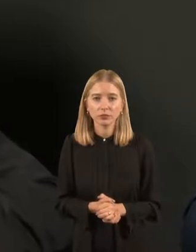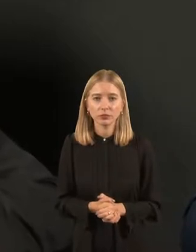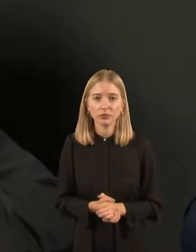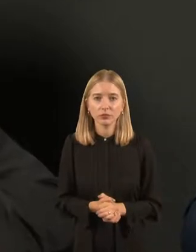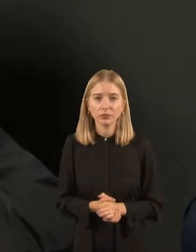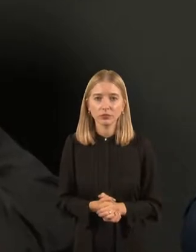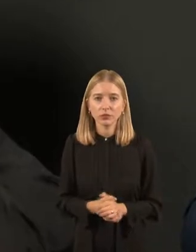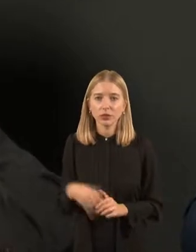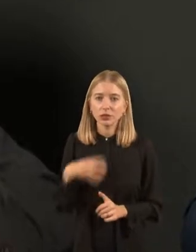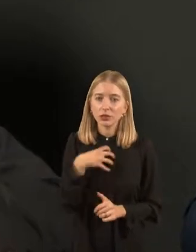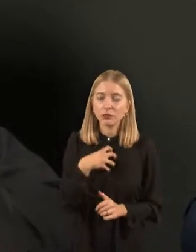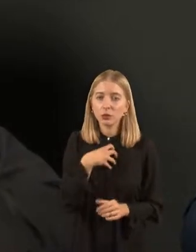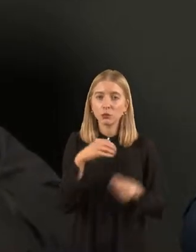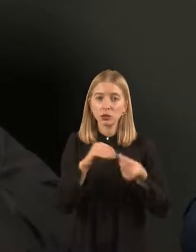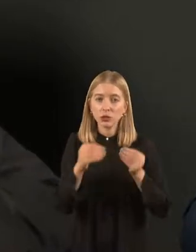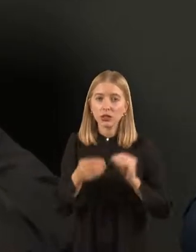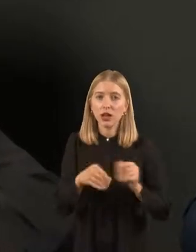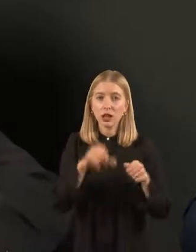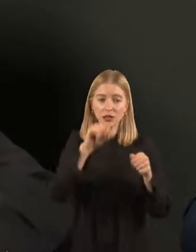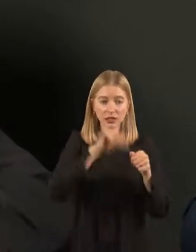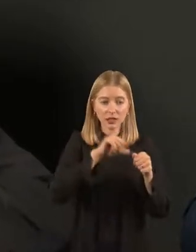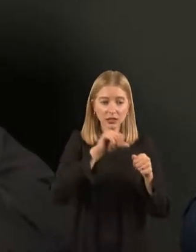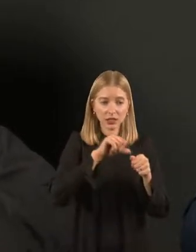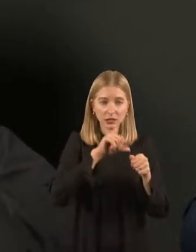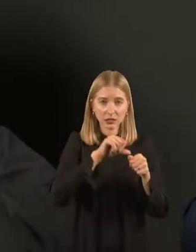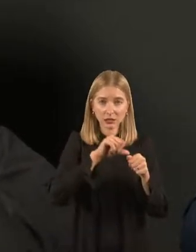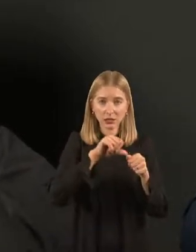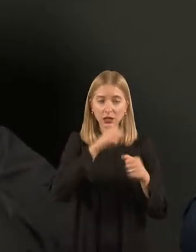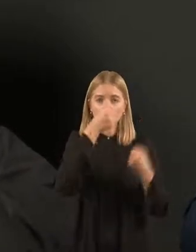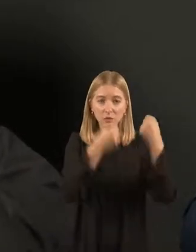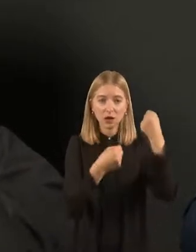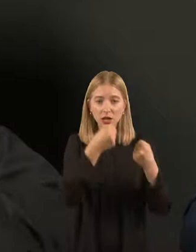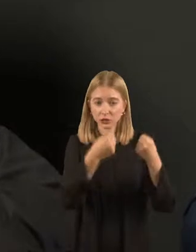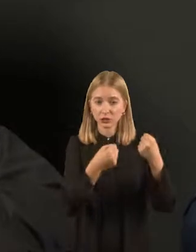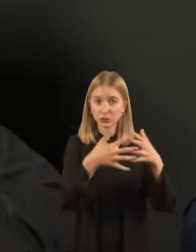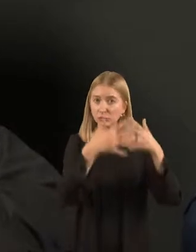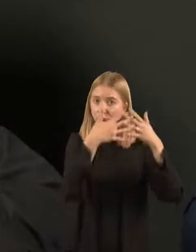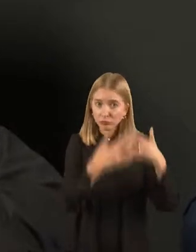possible. And this is